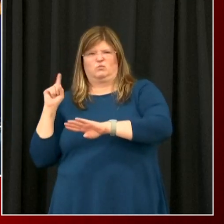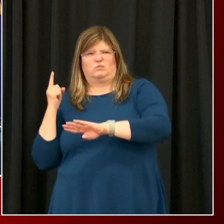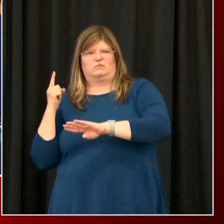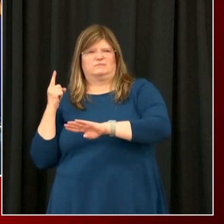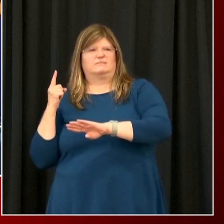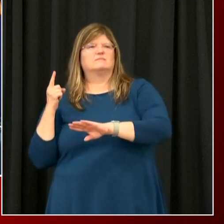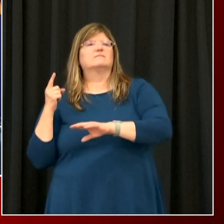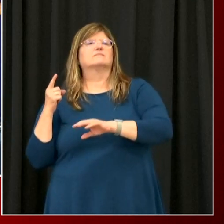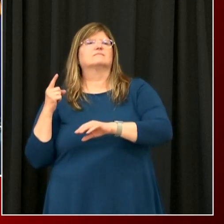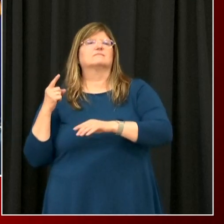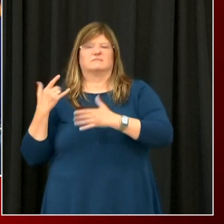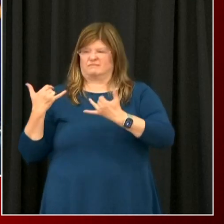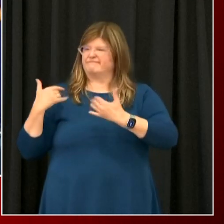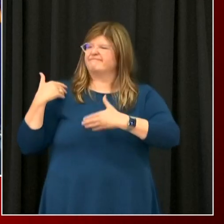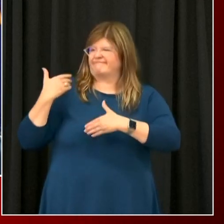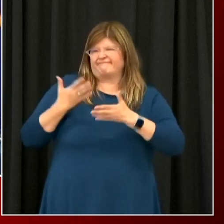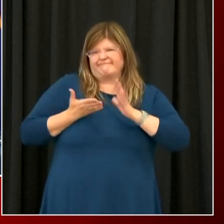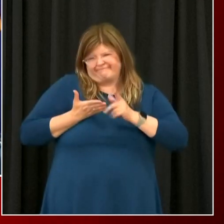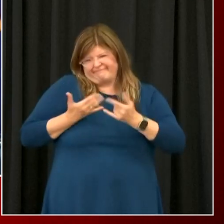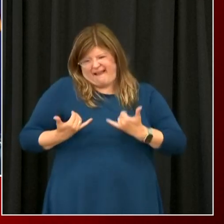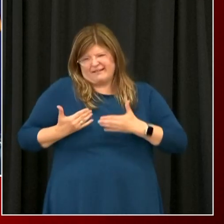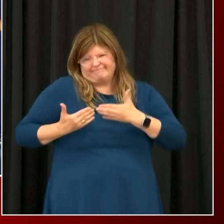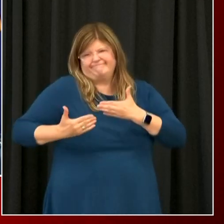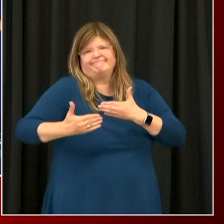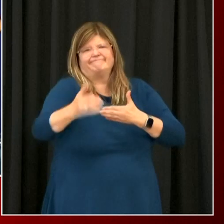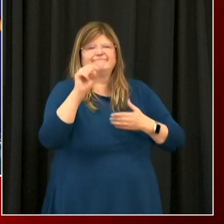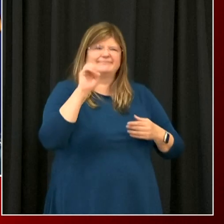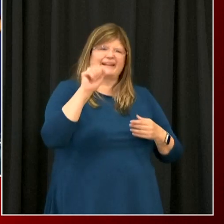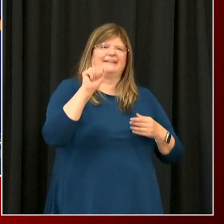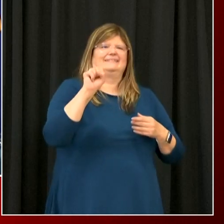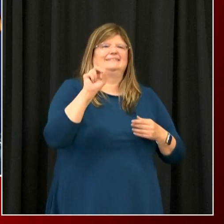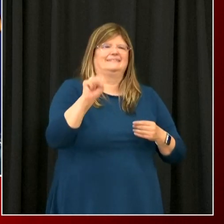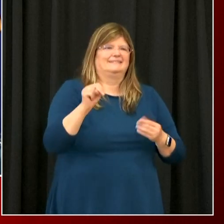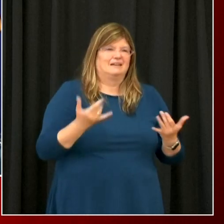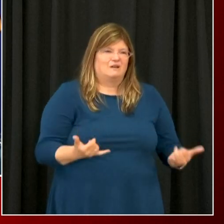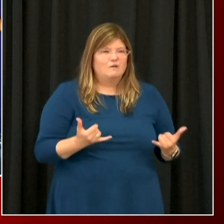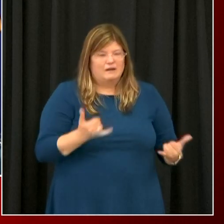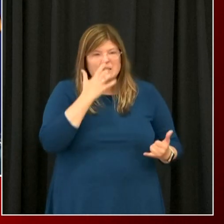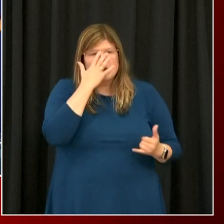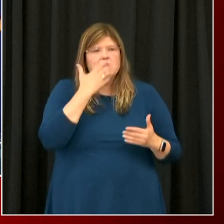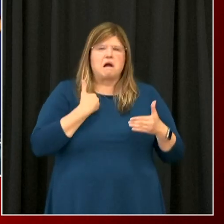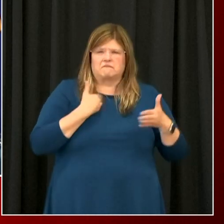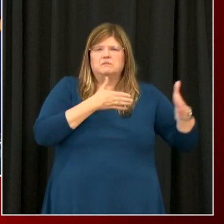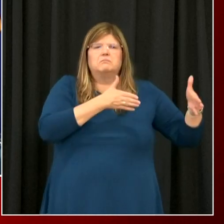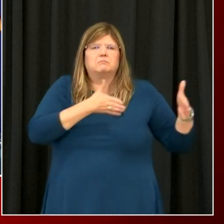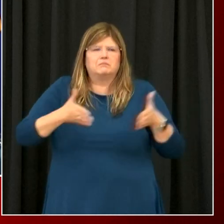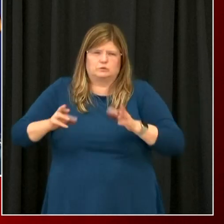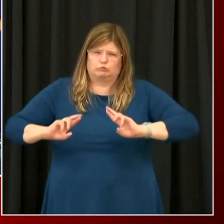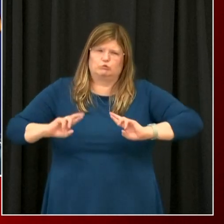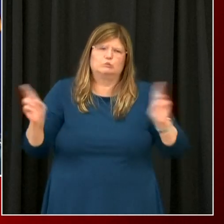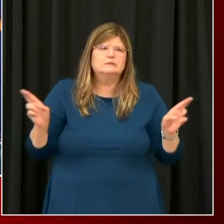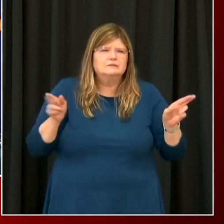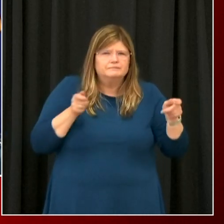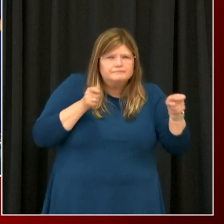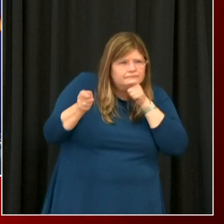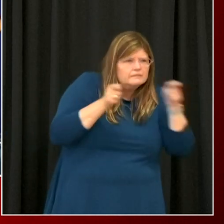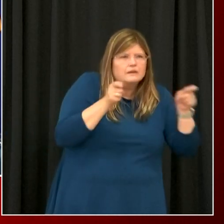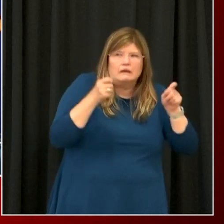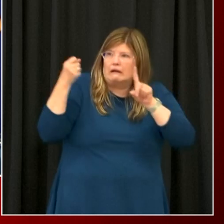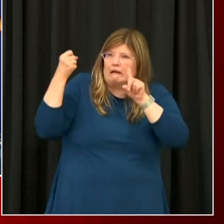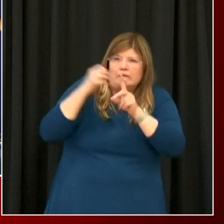season. We are capable, and we do have contingency plans to manage multiple incidents at a time.